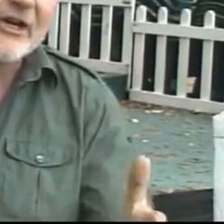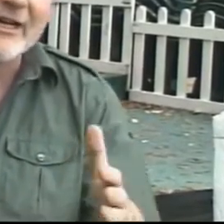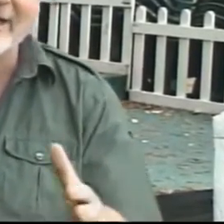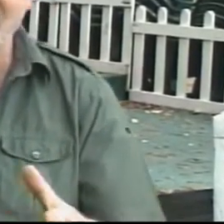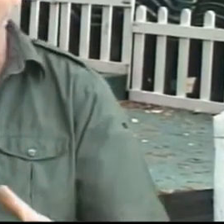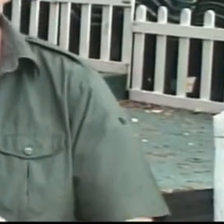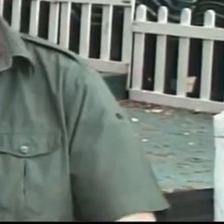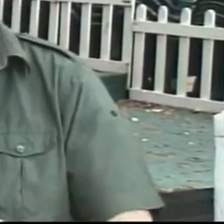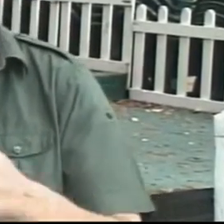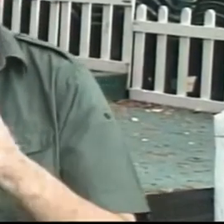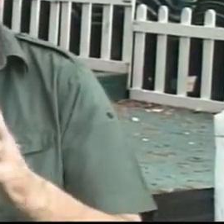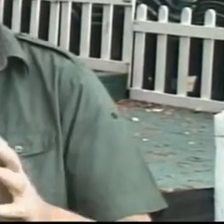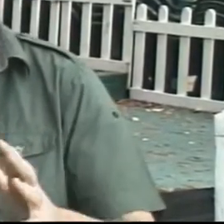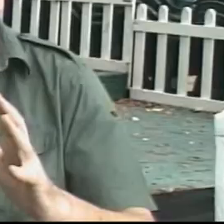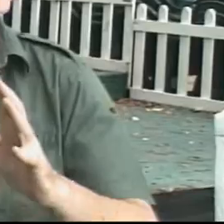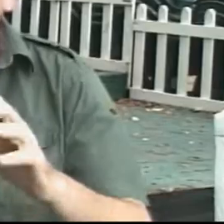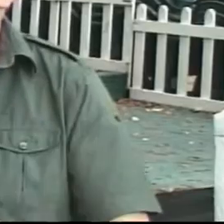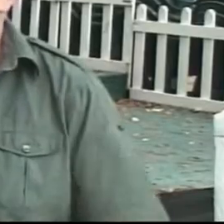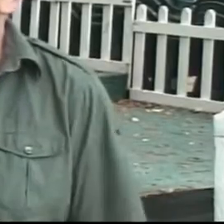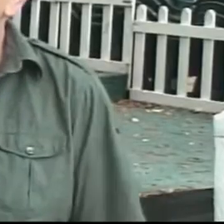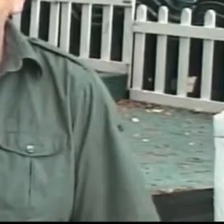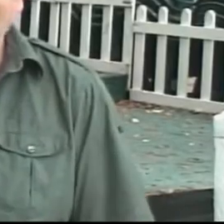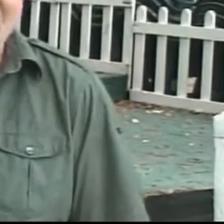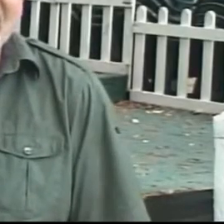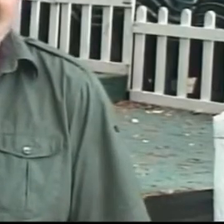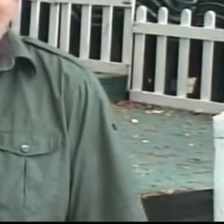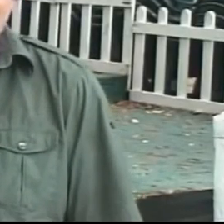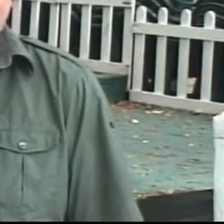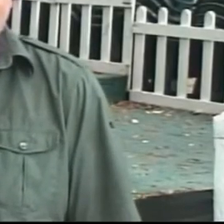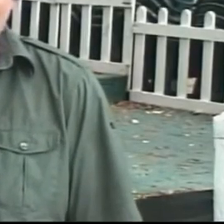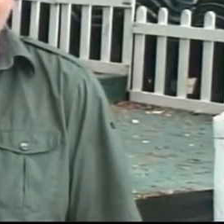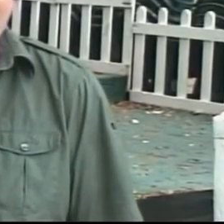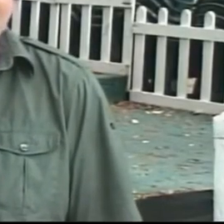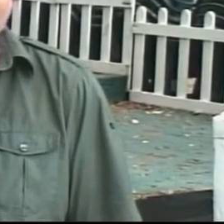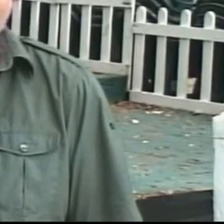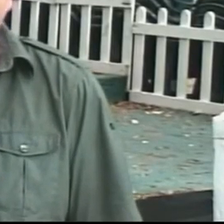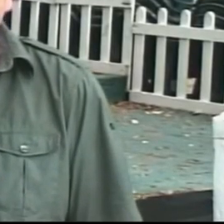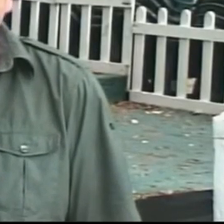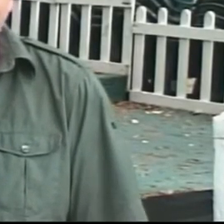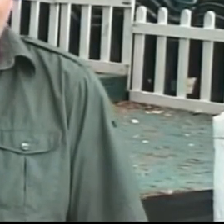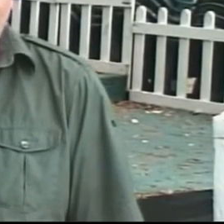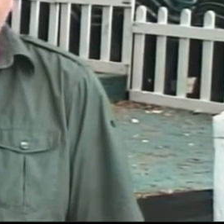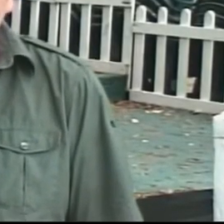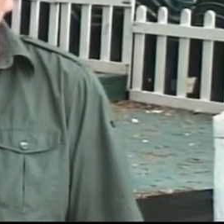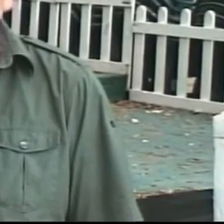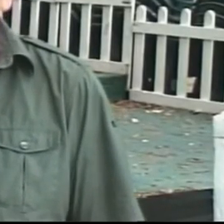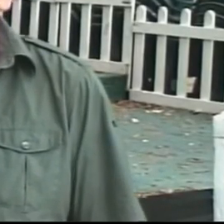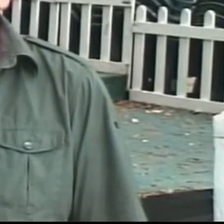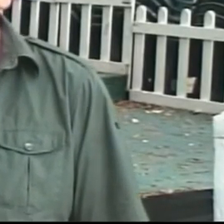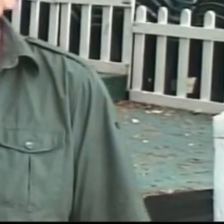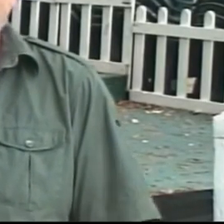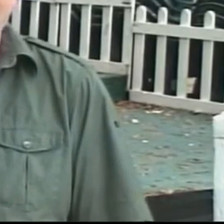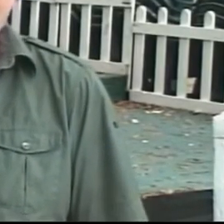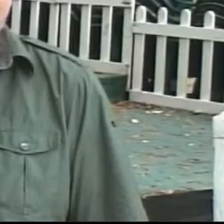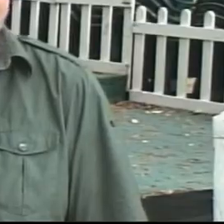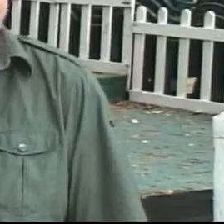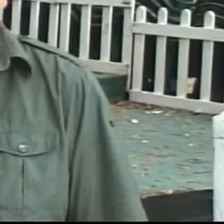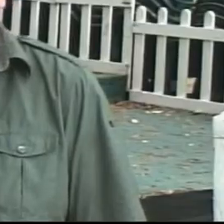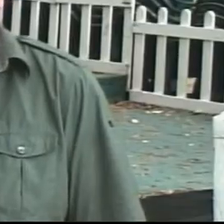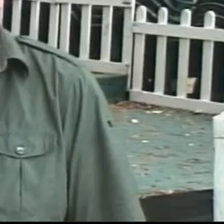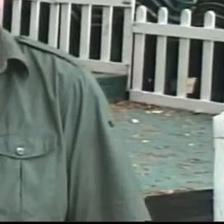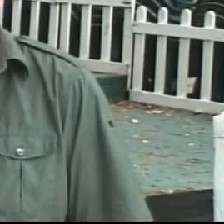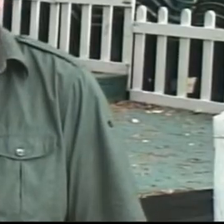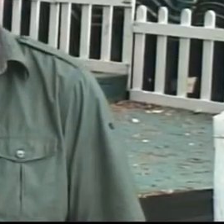bit of circus, and a little bit of Pan. Of course, we finish with Steel Pan and the great Ziggy Walcott and some superstar